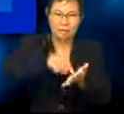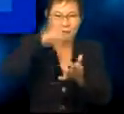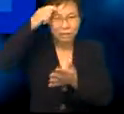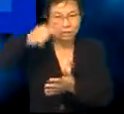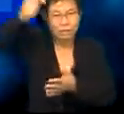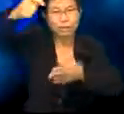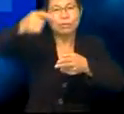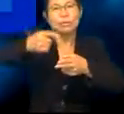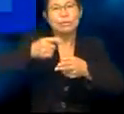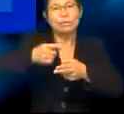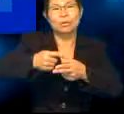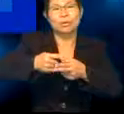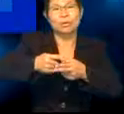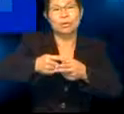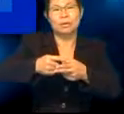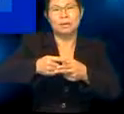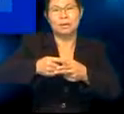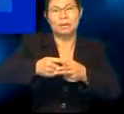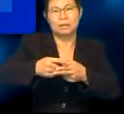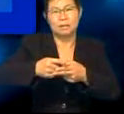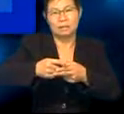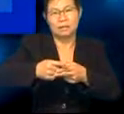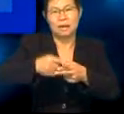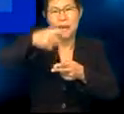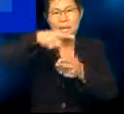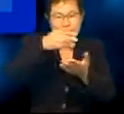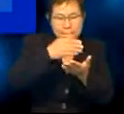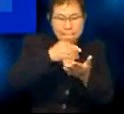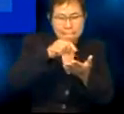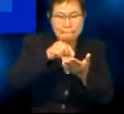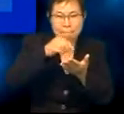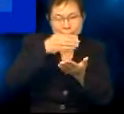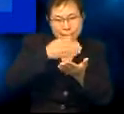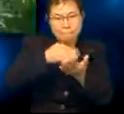This theory is called the particulate theory of matter.